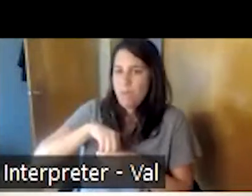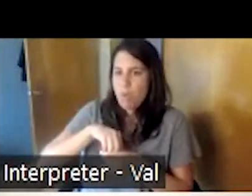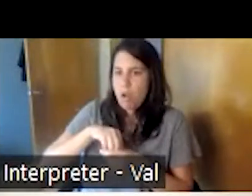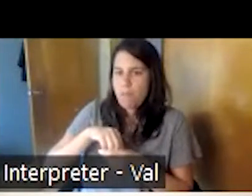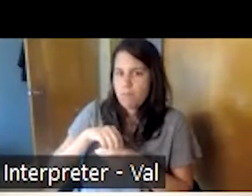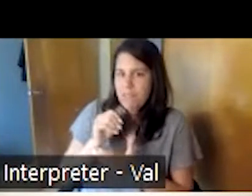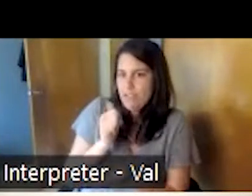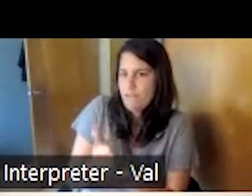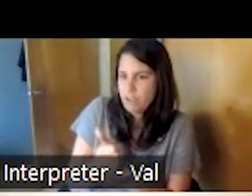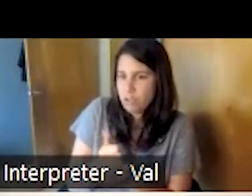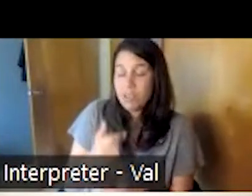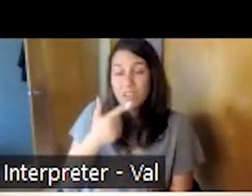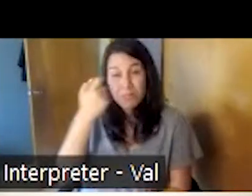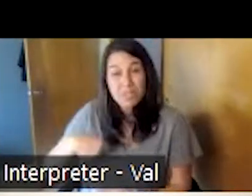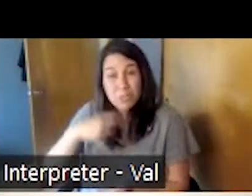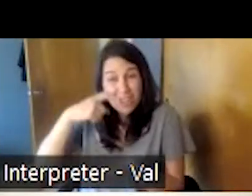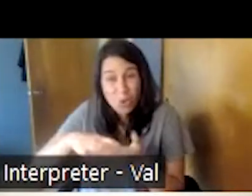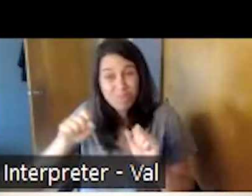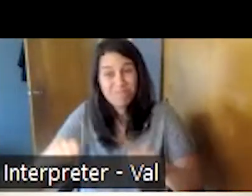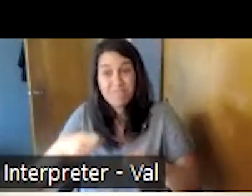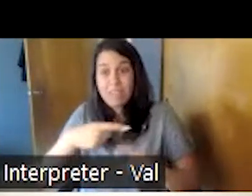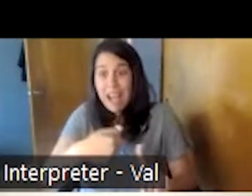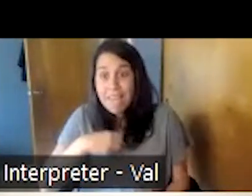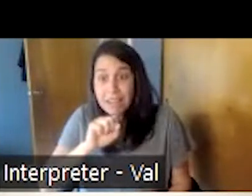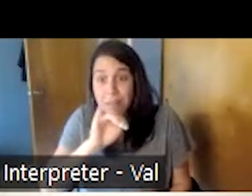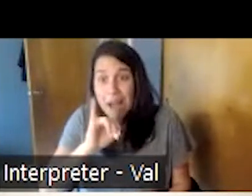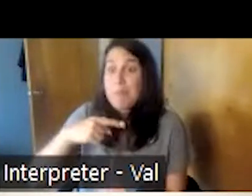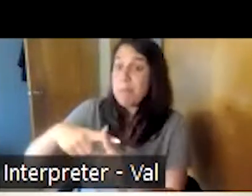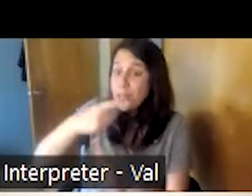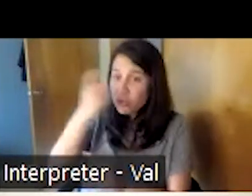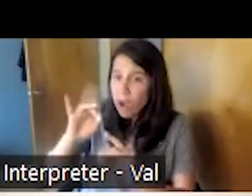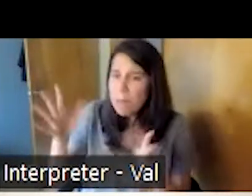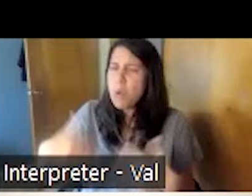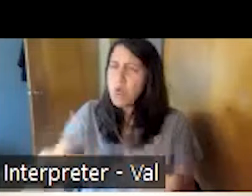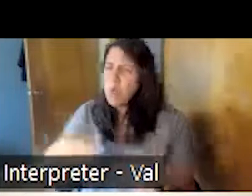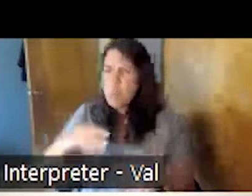of trauma on the lives of people with serious mental illness, and probably have as their